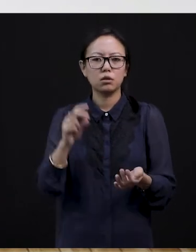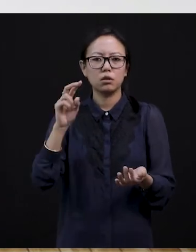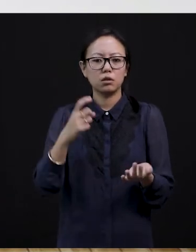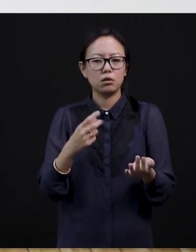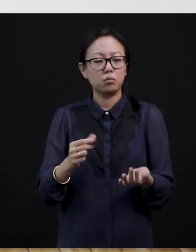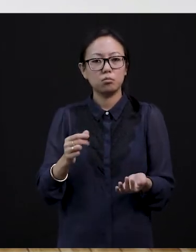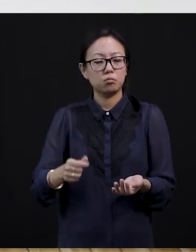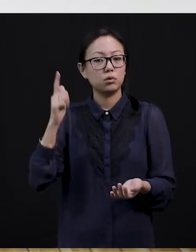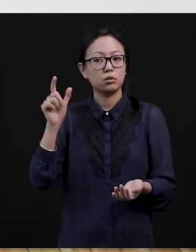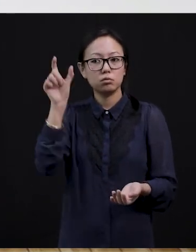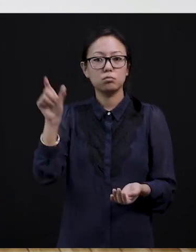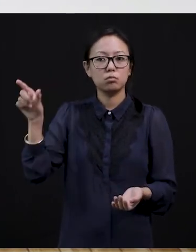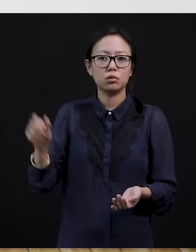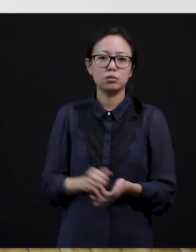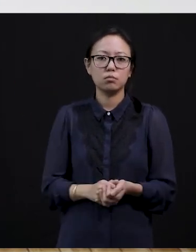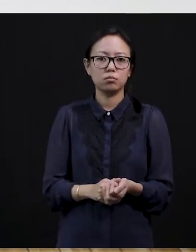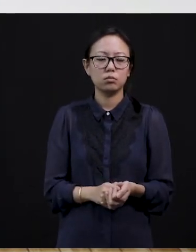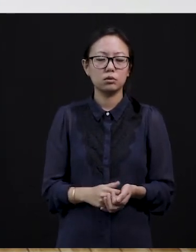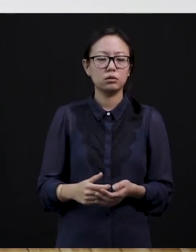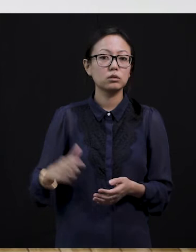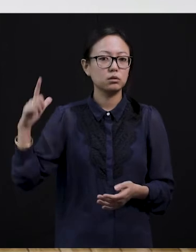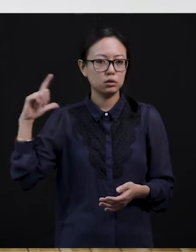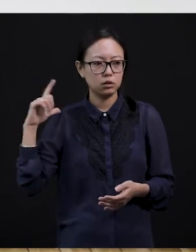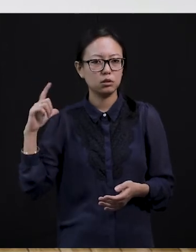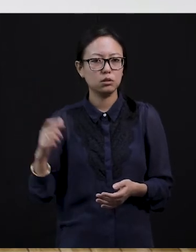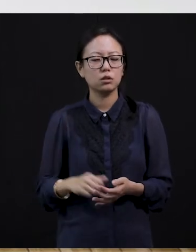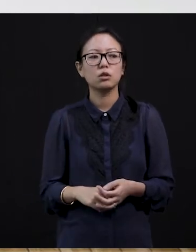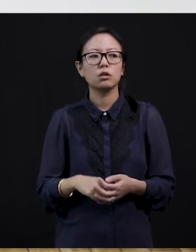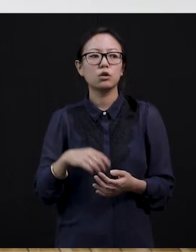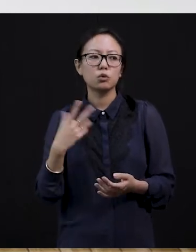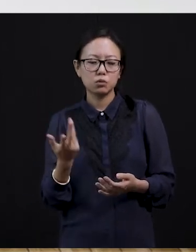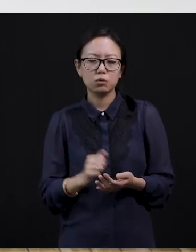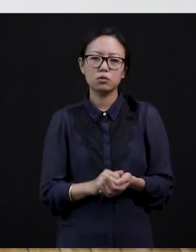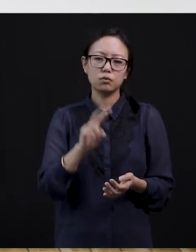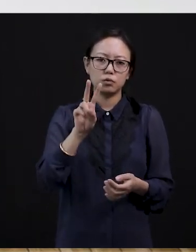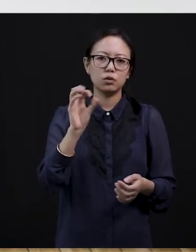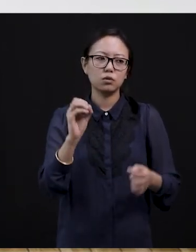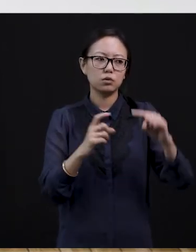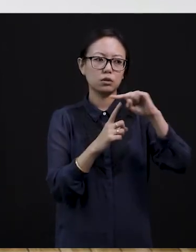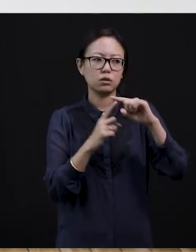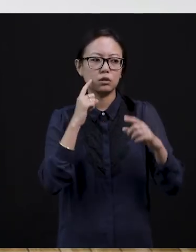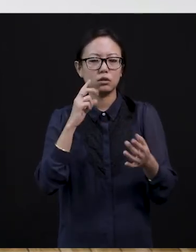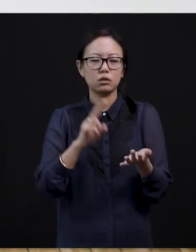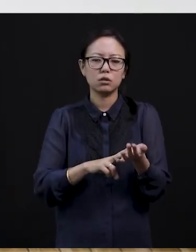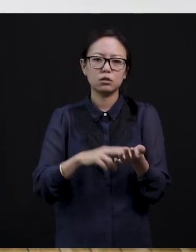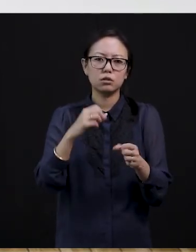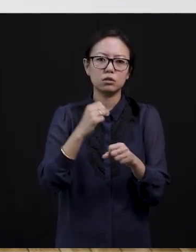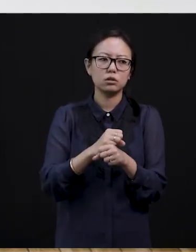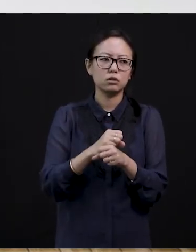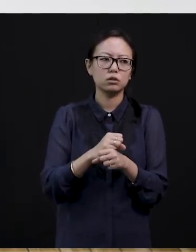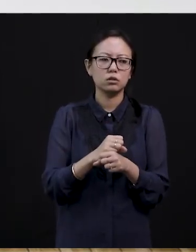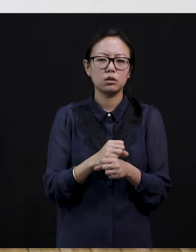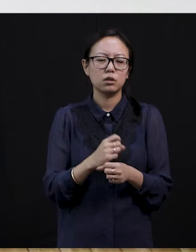strata. You cannot have a perfect democracy. That is why it was known as an imperfect democracy, because only the